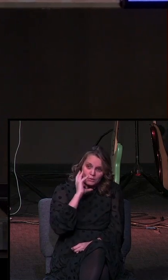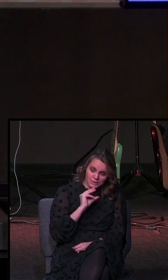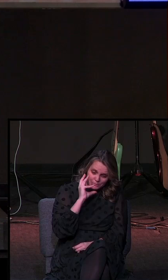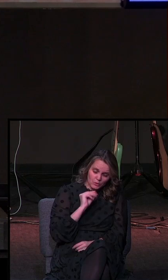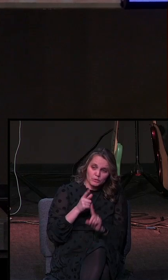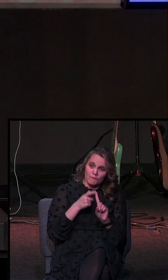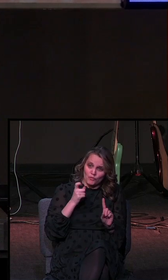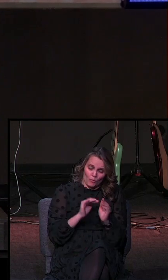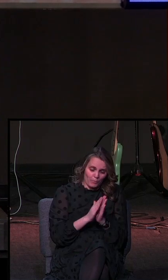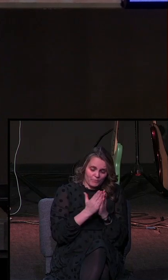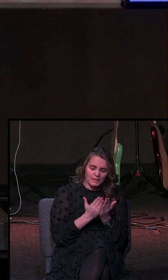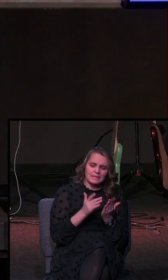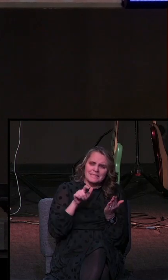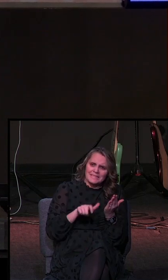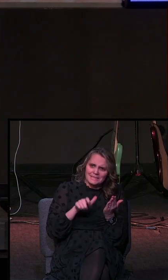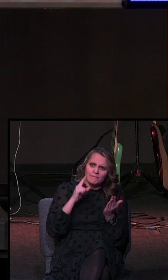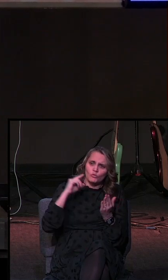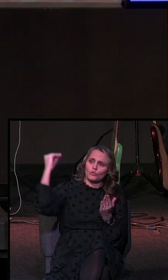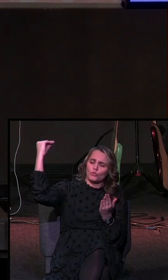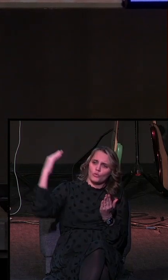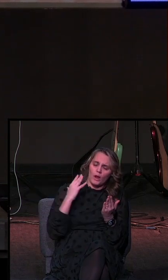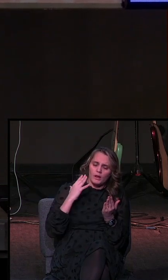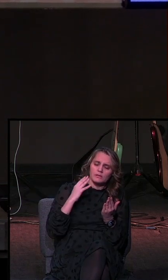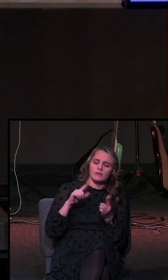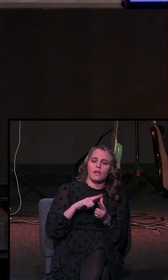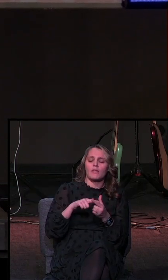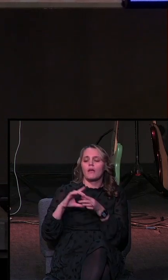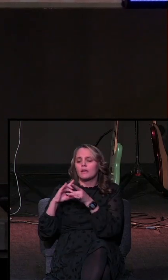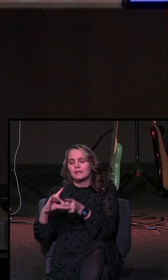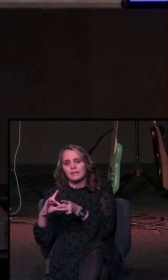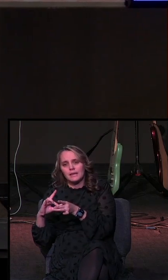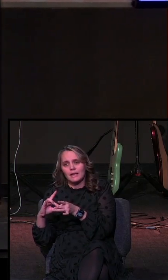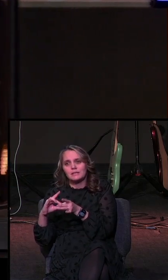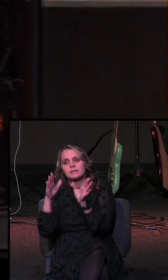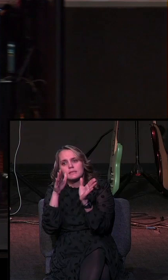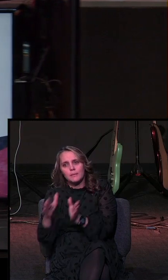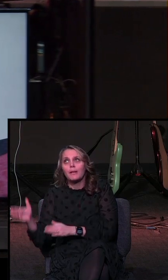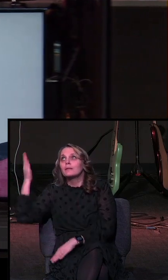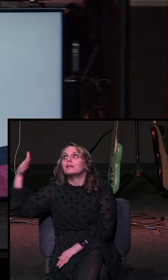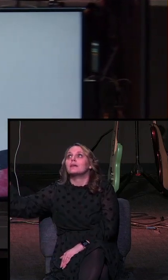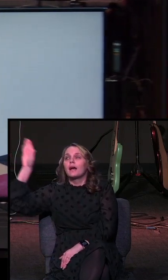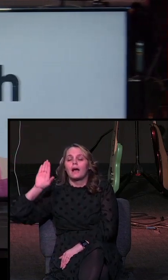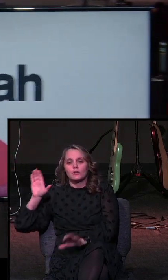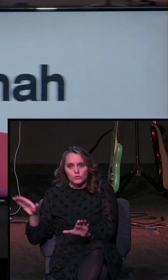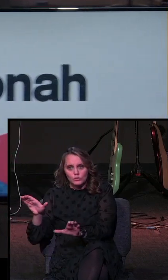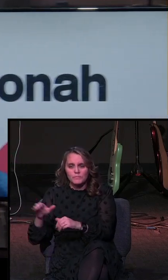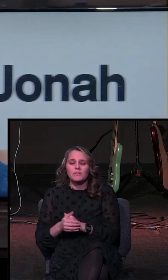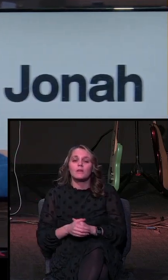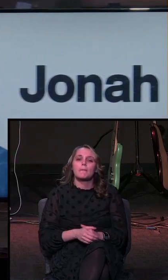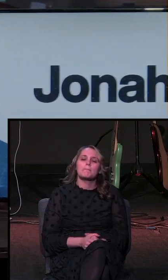own experience of our need for grace, to the mission that God is doing throughout our world. In other words, if you have a hurrah problem